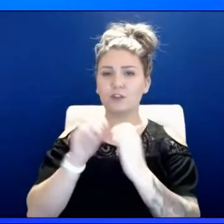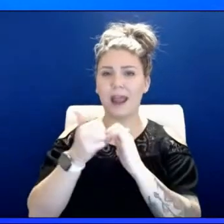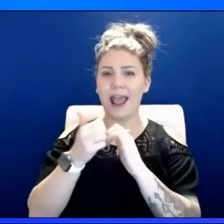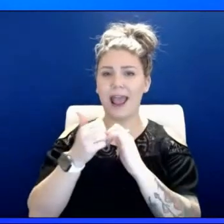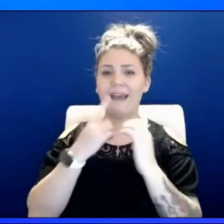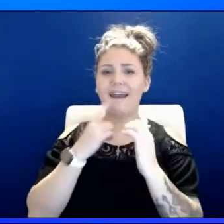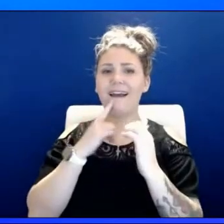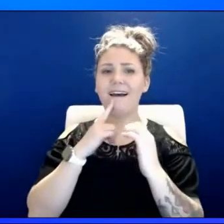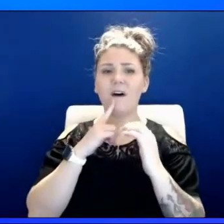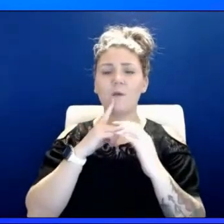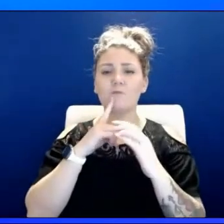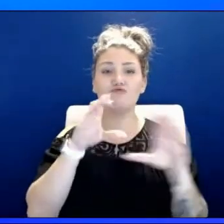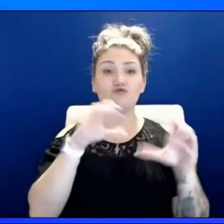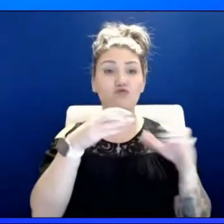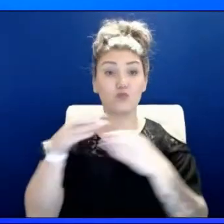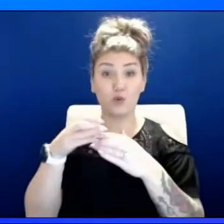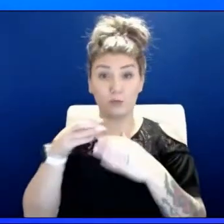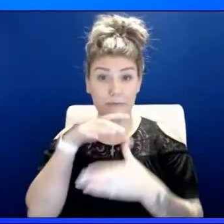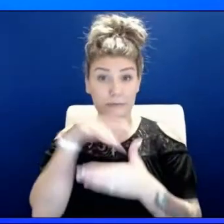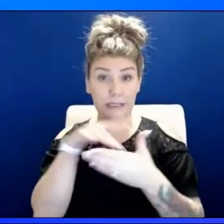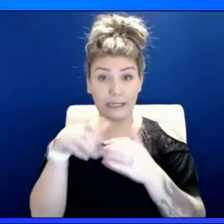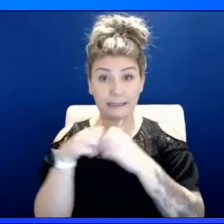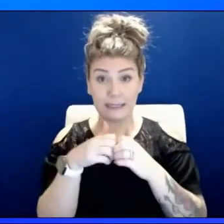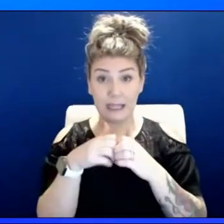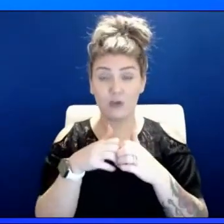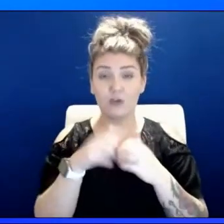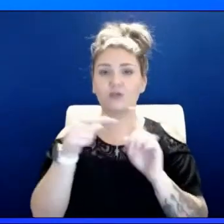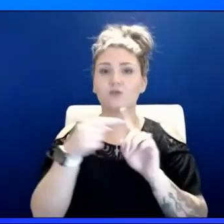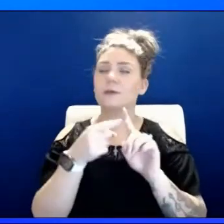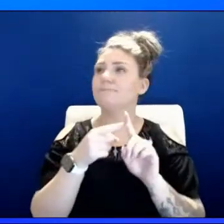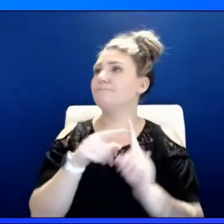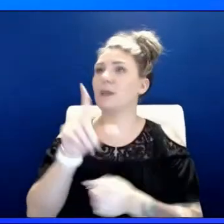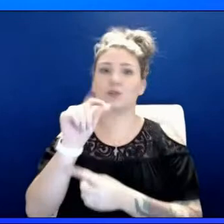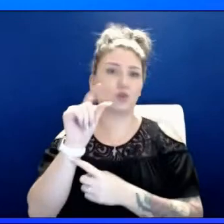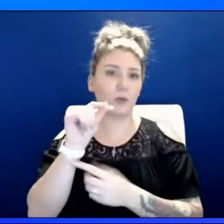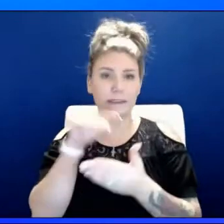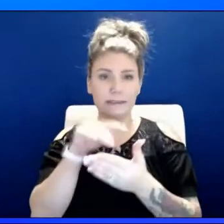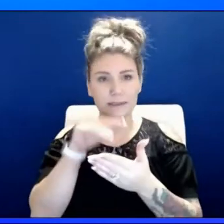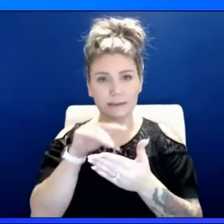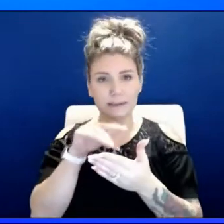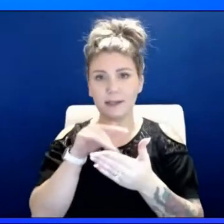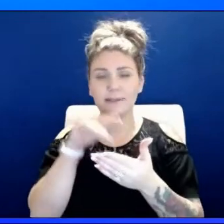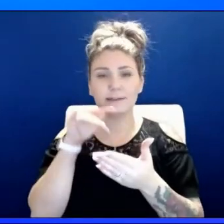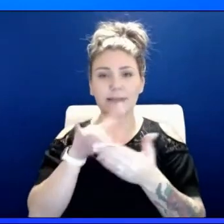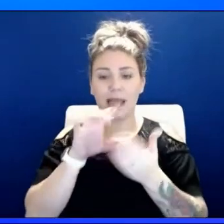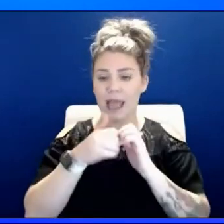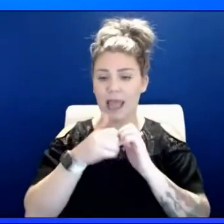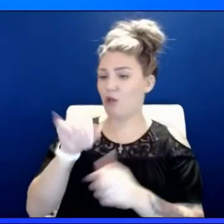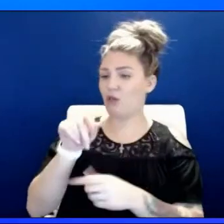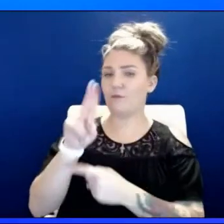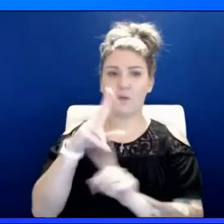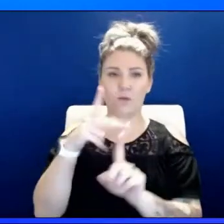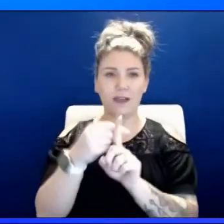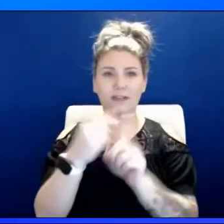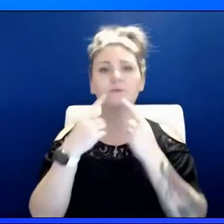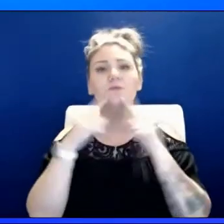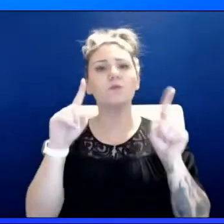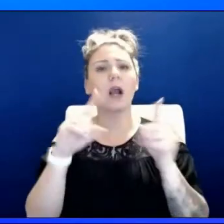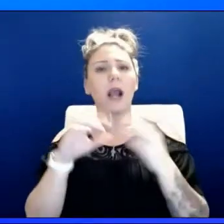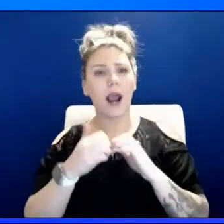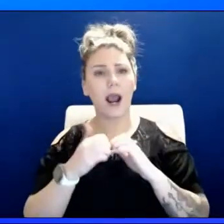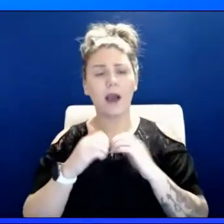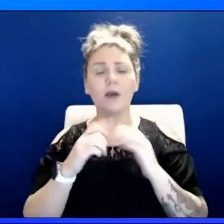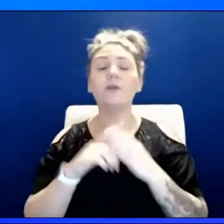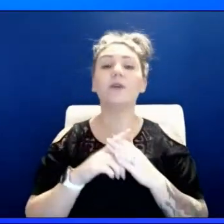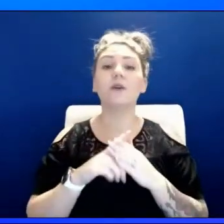together. When we have, say, 20 studies that are studying how the flu vaccine works, we need to understand how